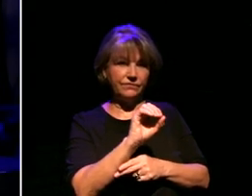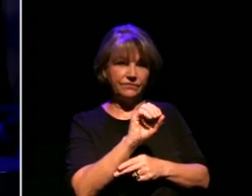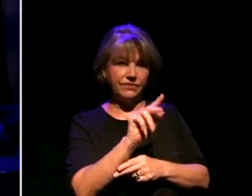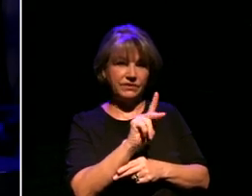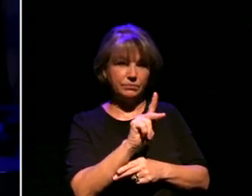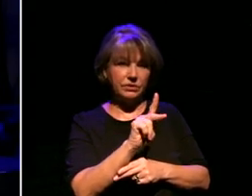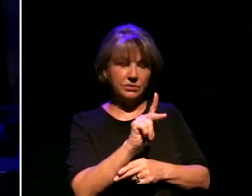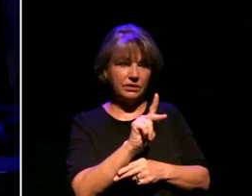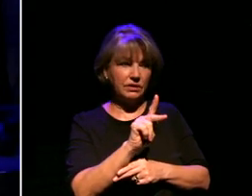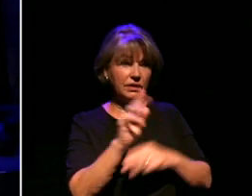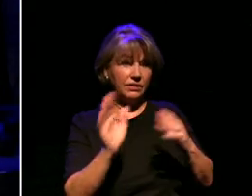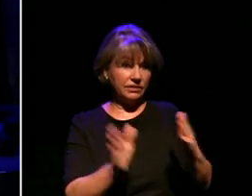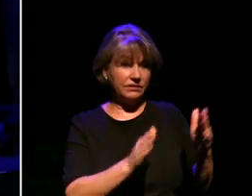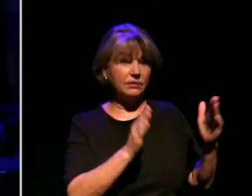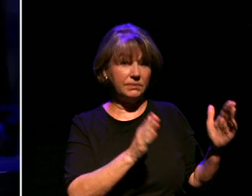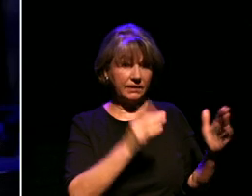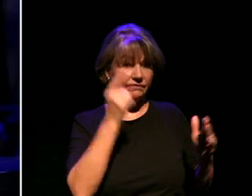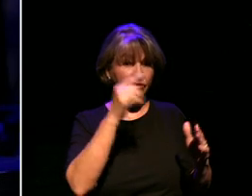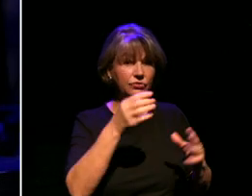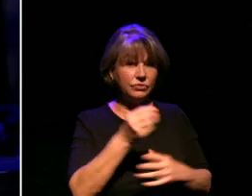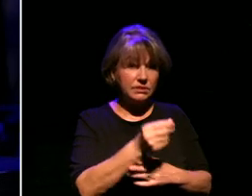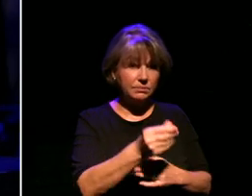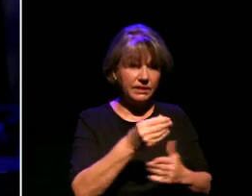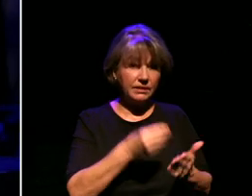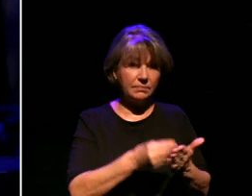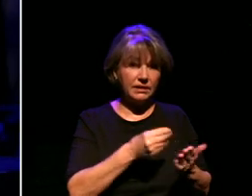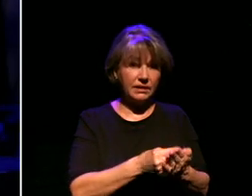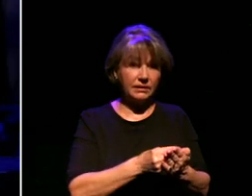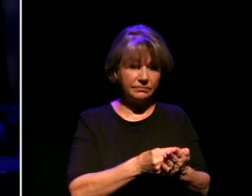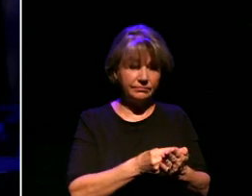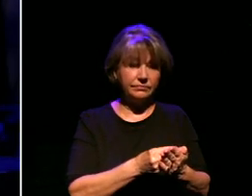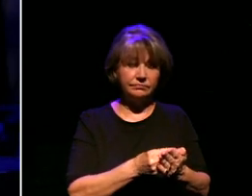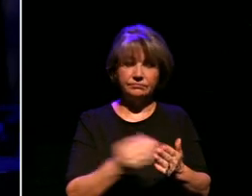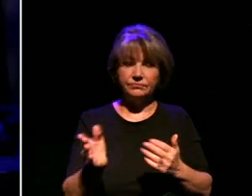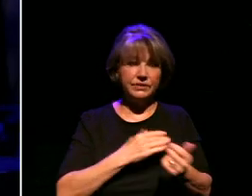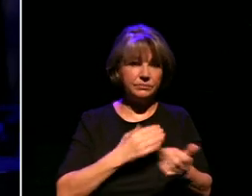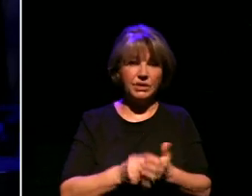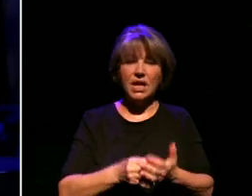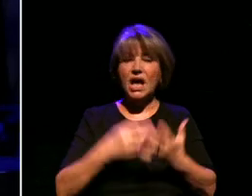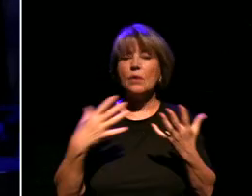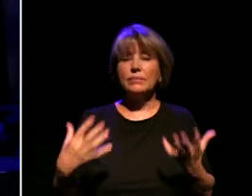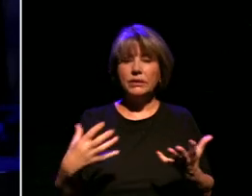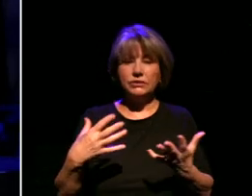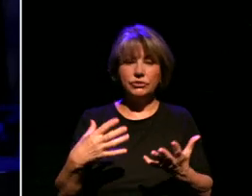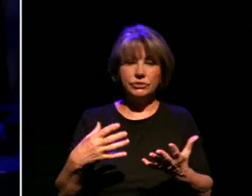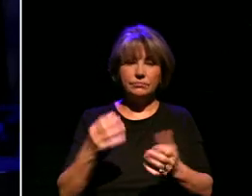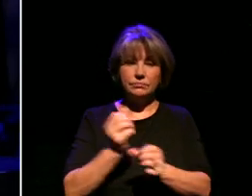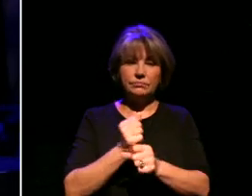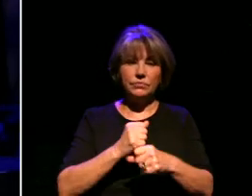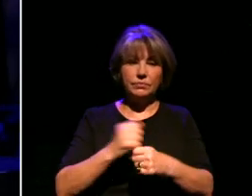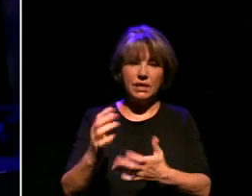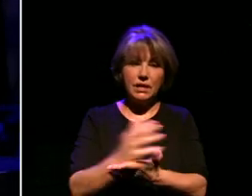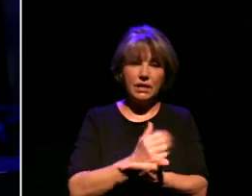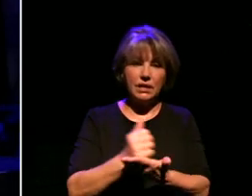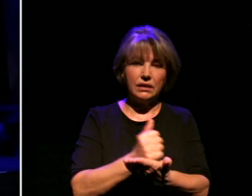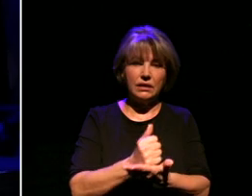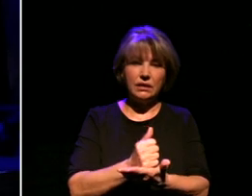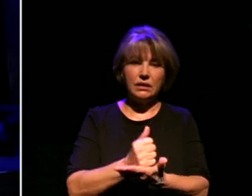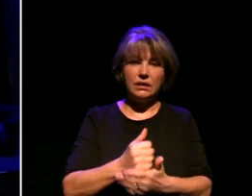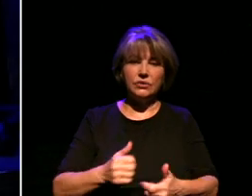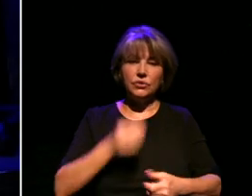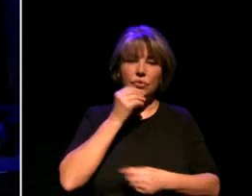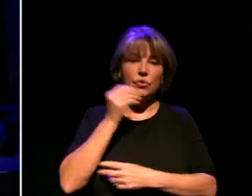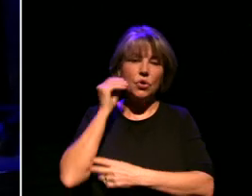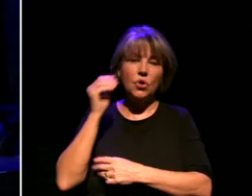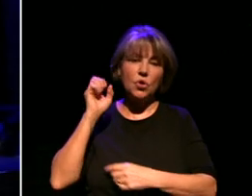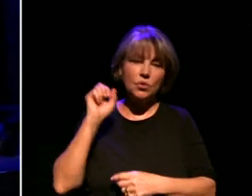you. Marketers have a plan for you. And it doesn't matter what you make, the home you live in, the car you